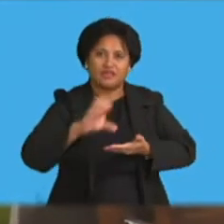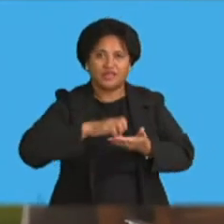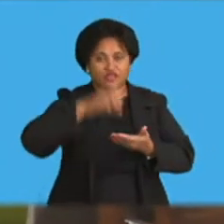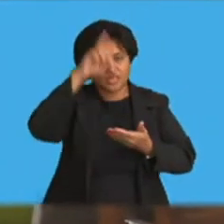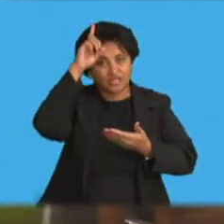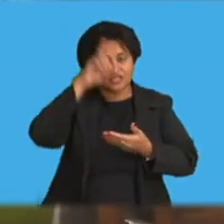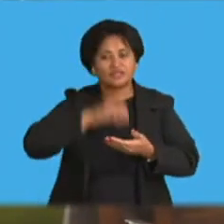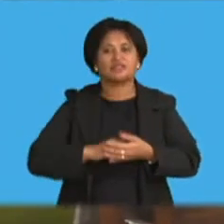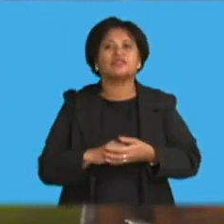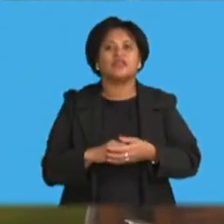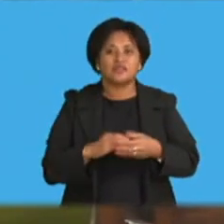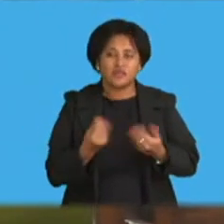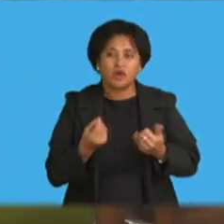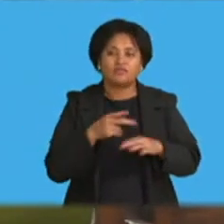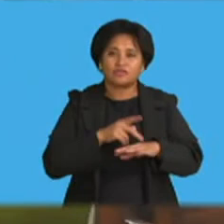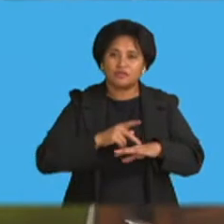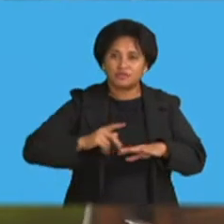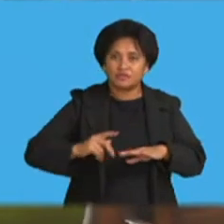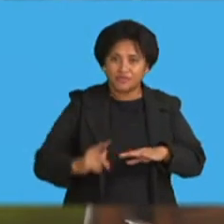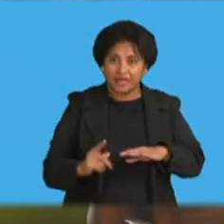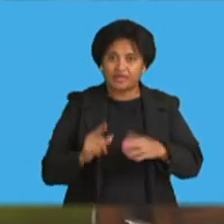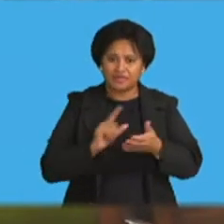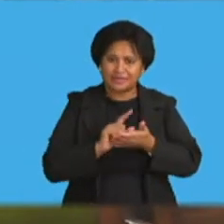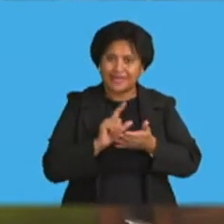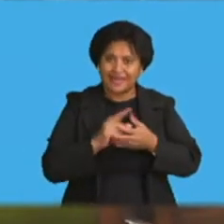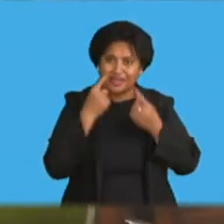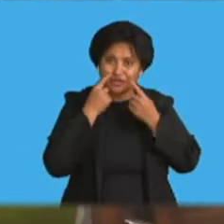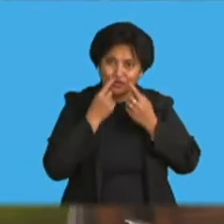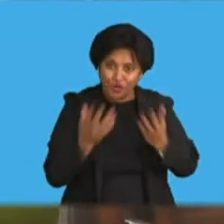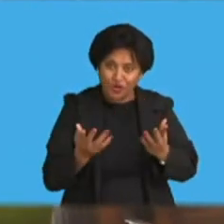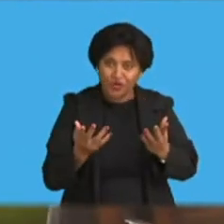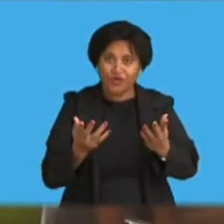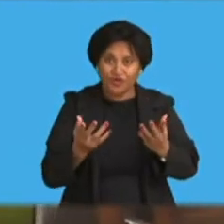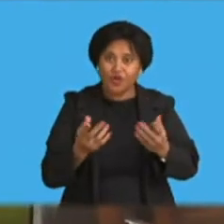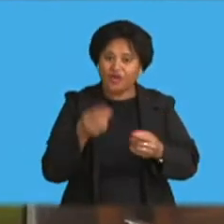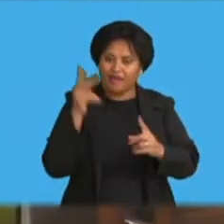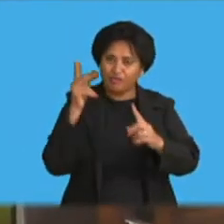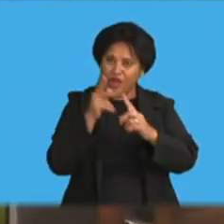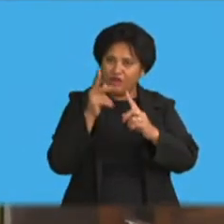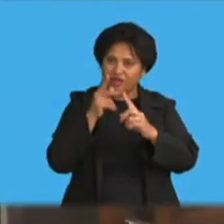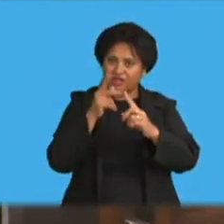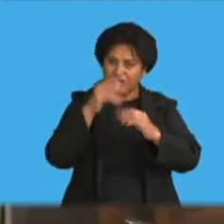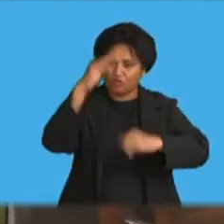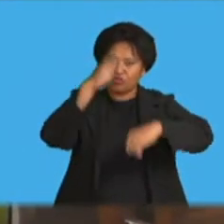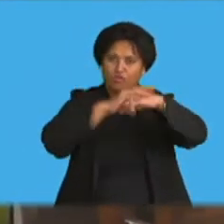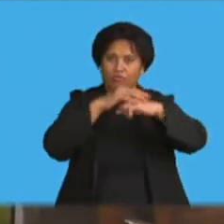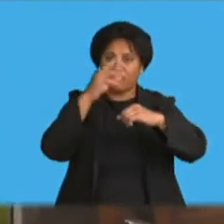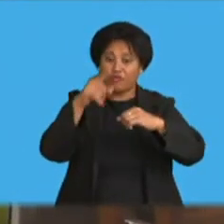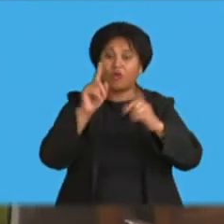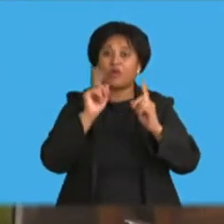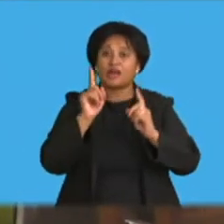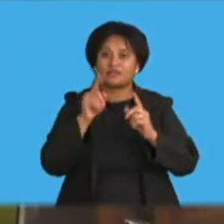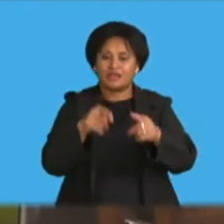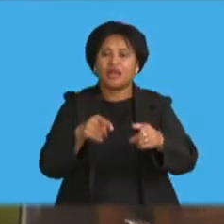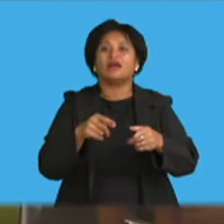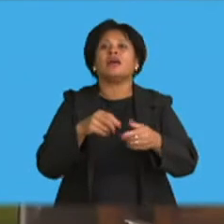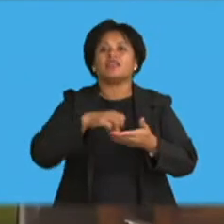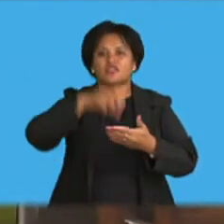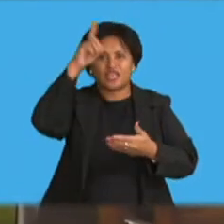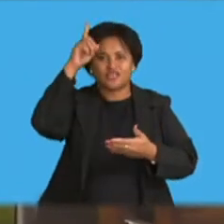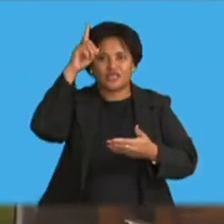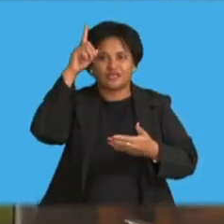detailed before Parliament. It shows clearly that yet again we are putting our priority in the next generation. We are putting our resources towards